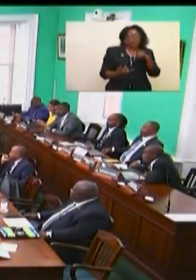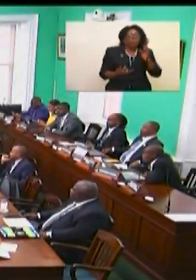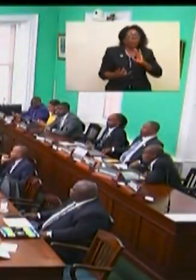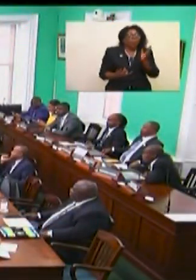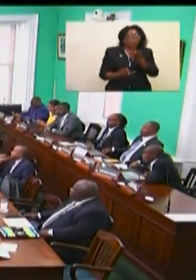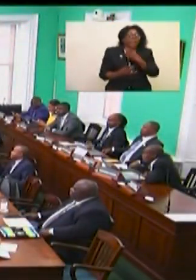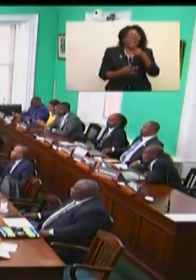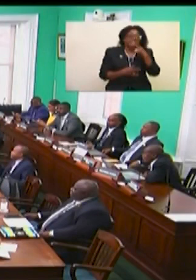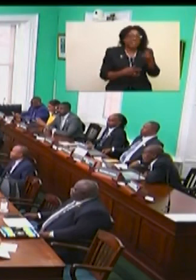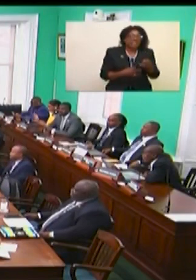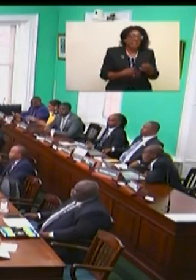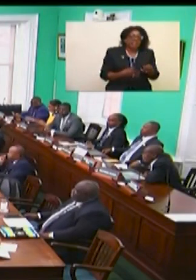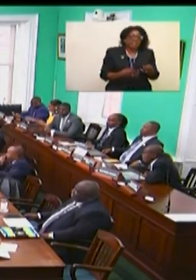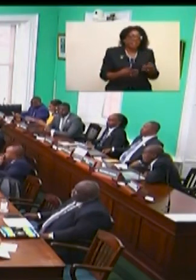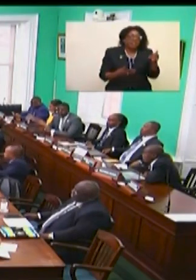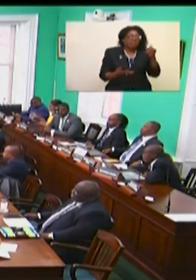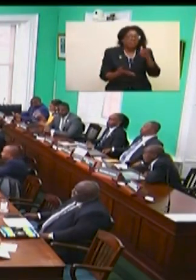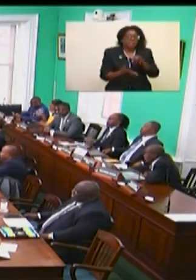that amount, and you're wrong to do it now.